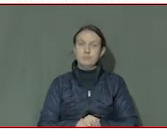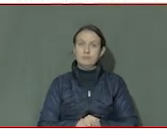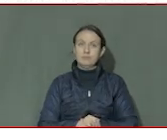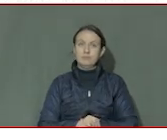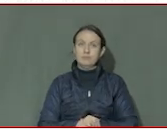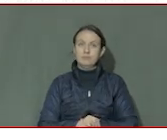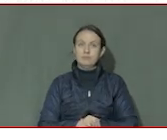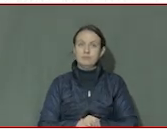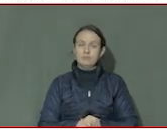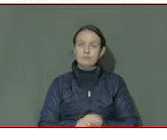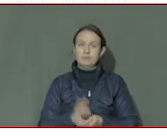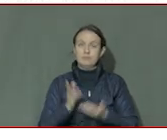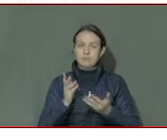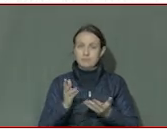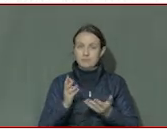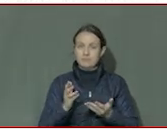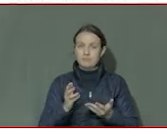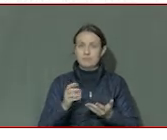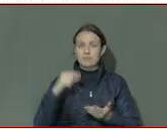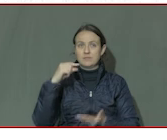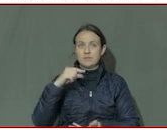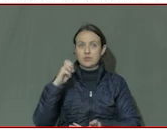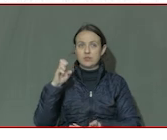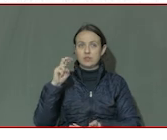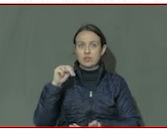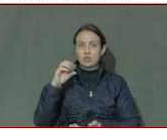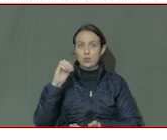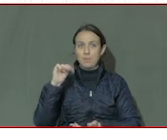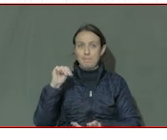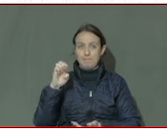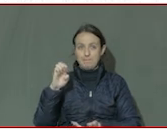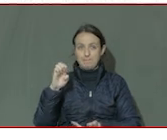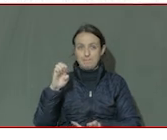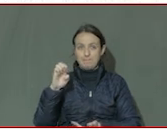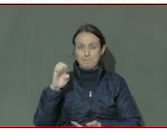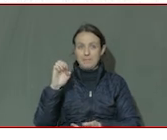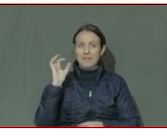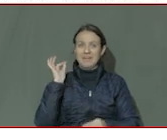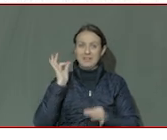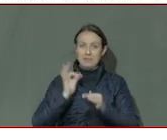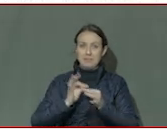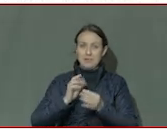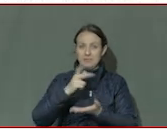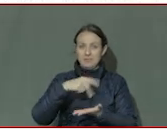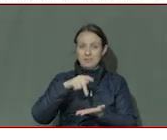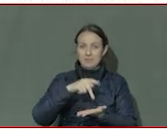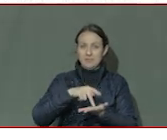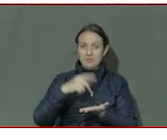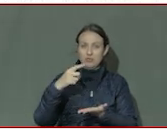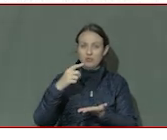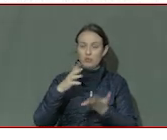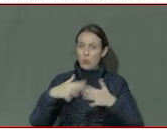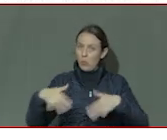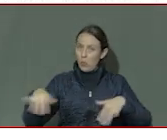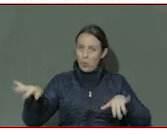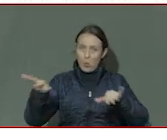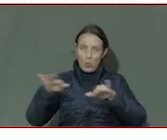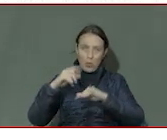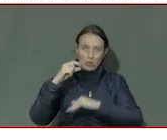Then this is a genome. Ne? The mapping of the exact position of all the genes in